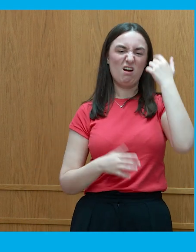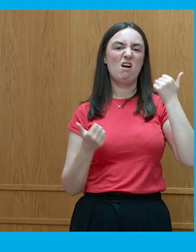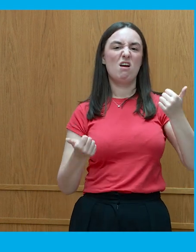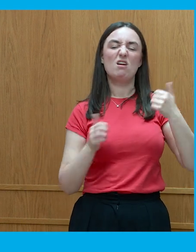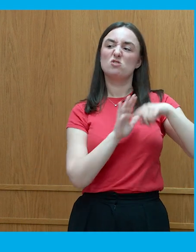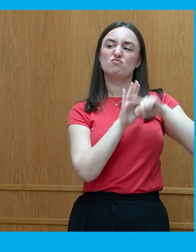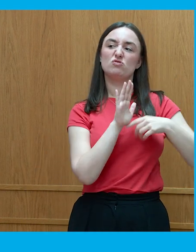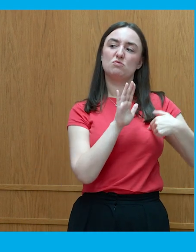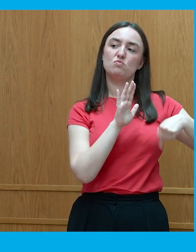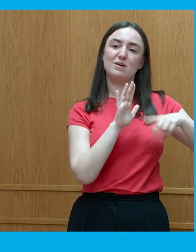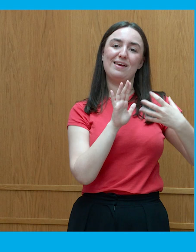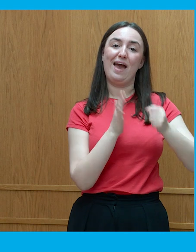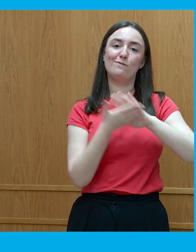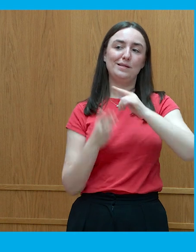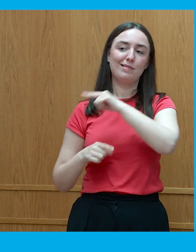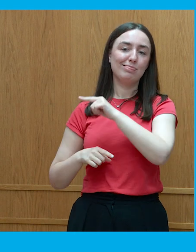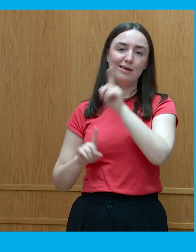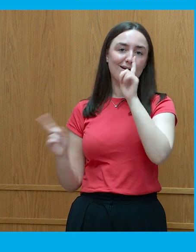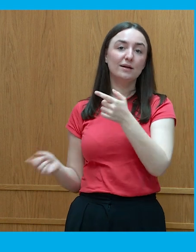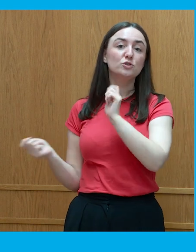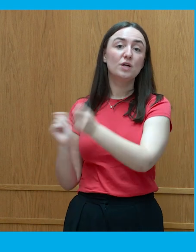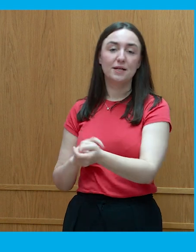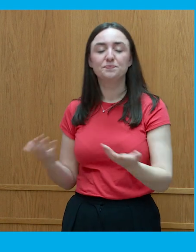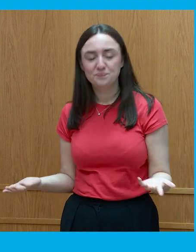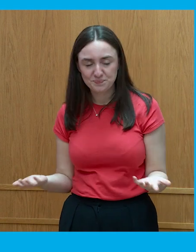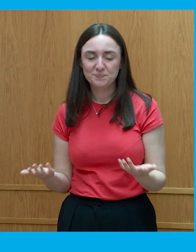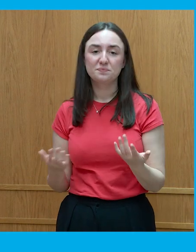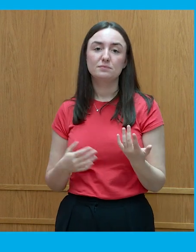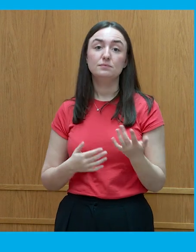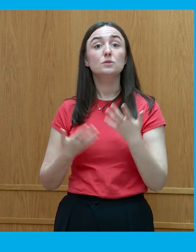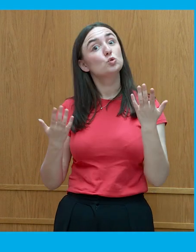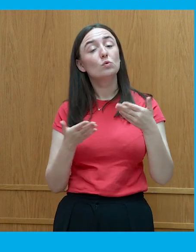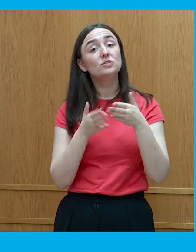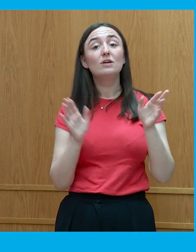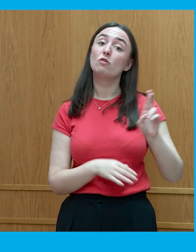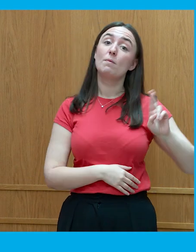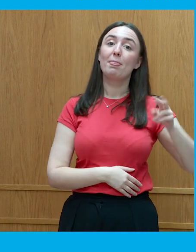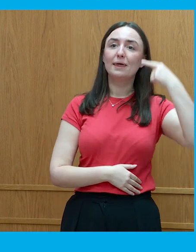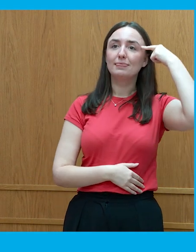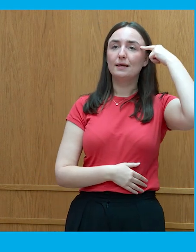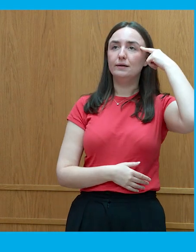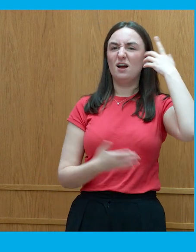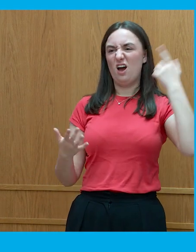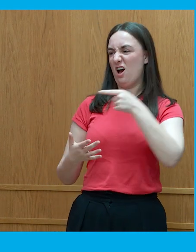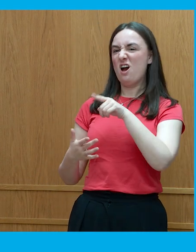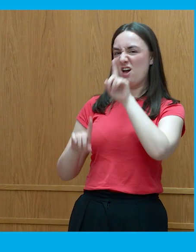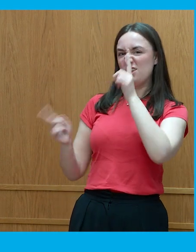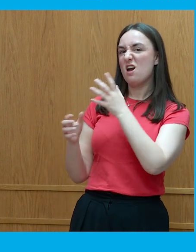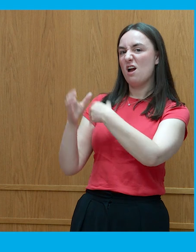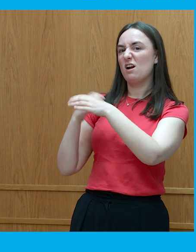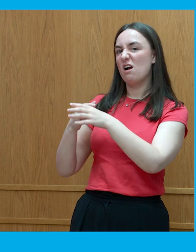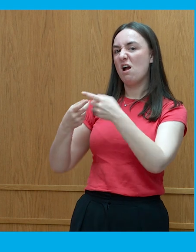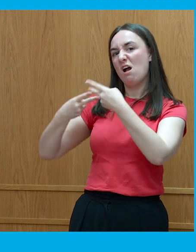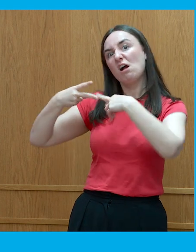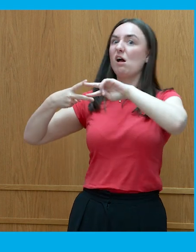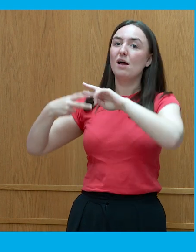got in how our conventions work. So I think the general view on the Republican side was they can't do a switcheroo because like